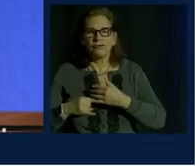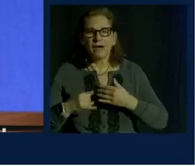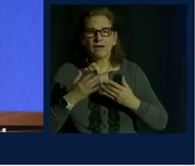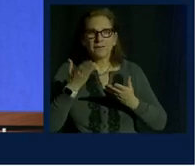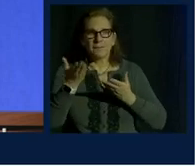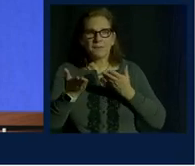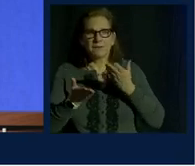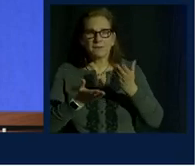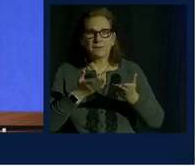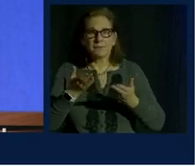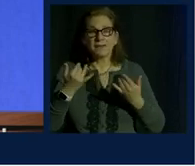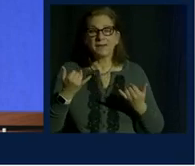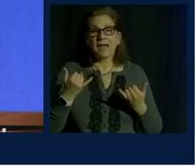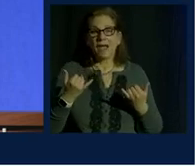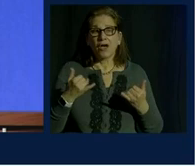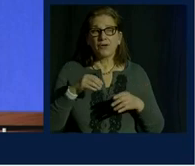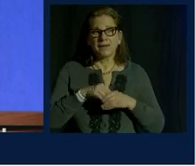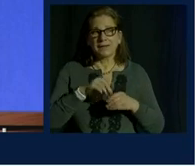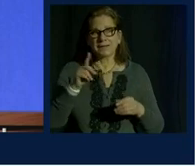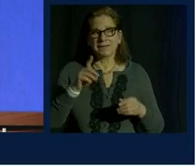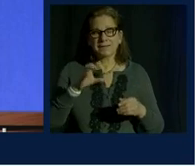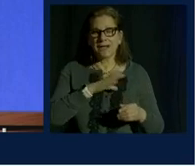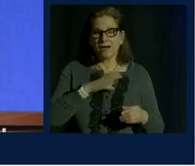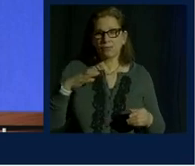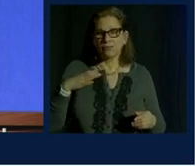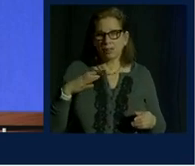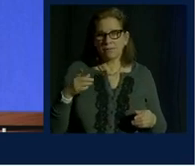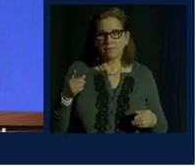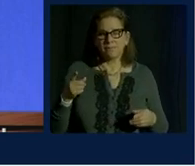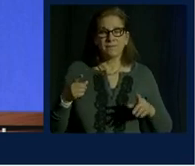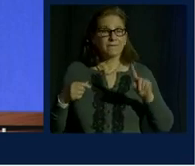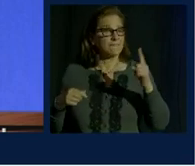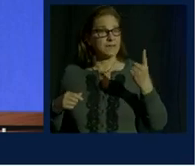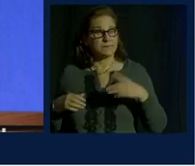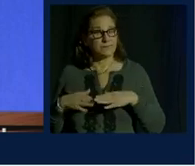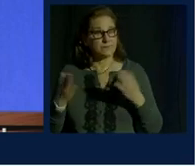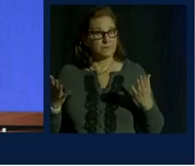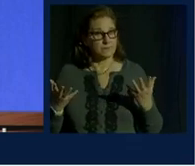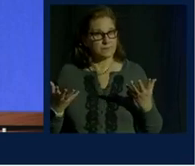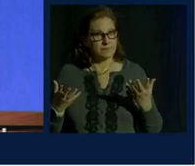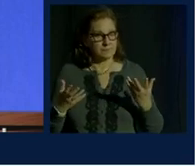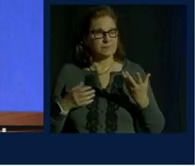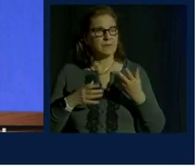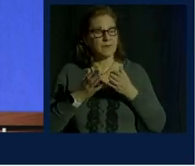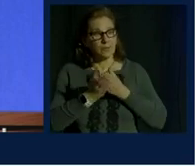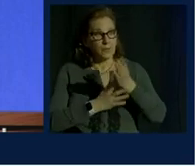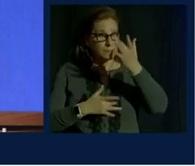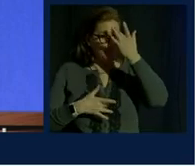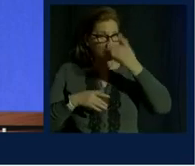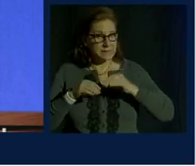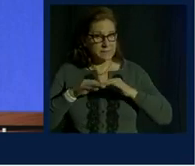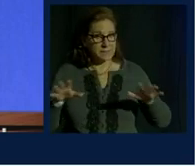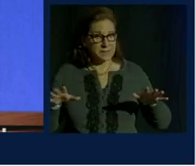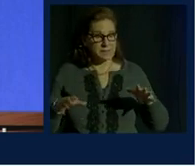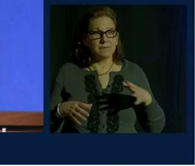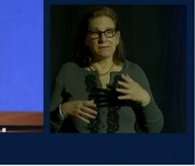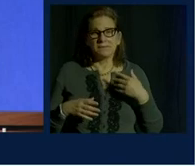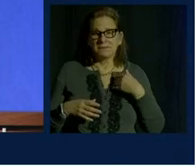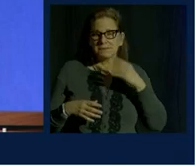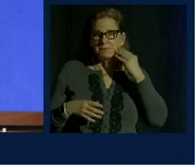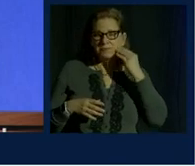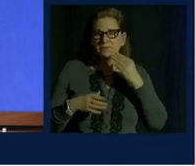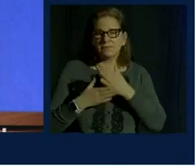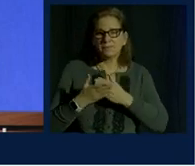the District Council. First, through the pandemic, we've had successful amount of